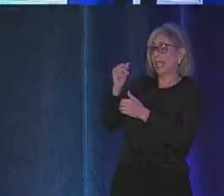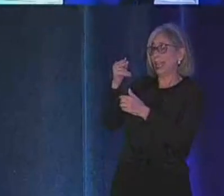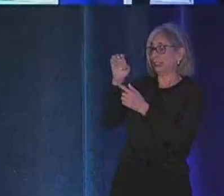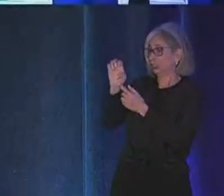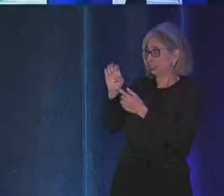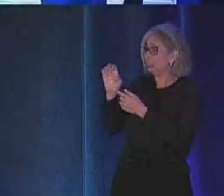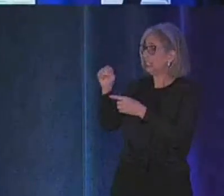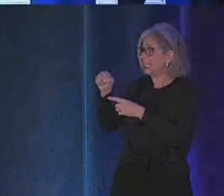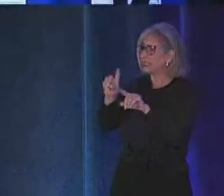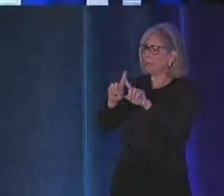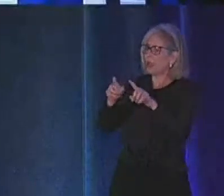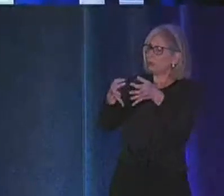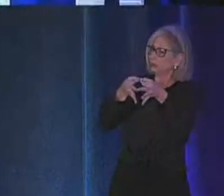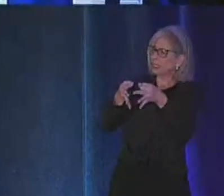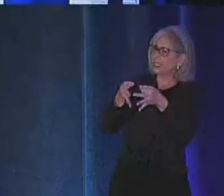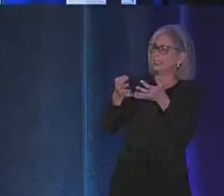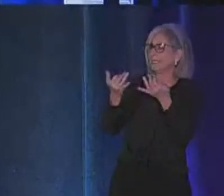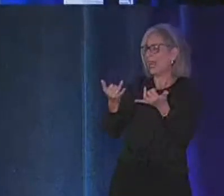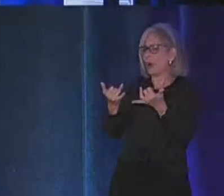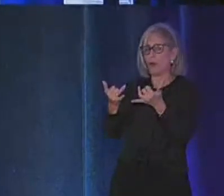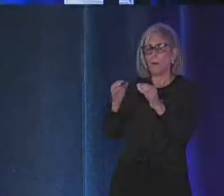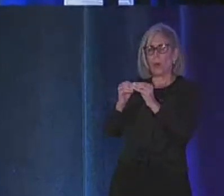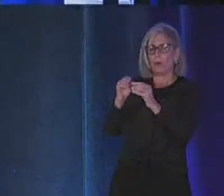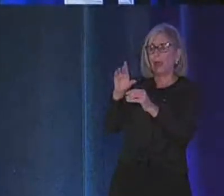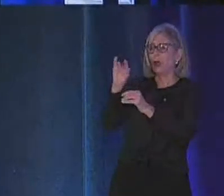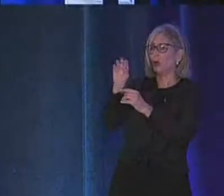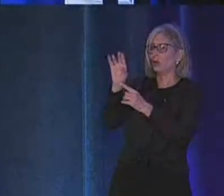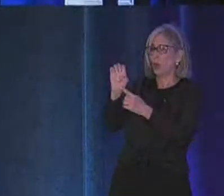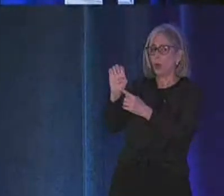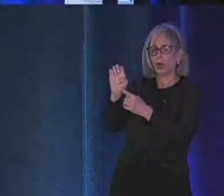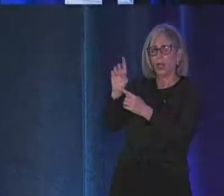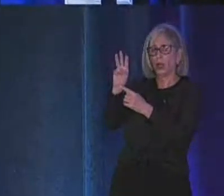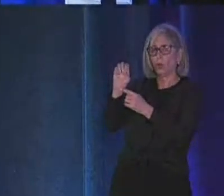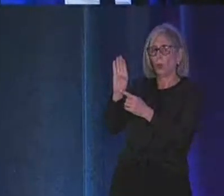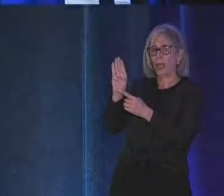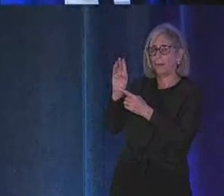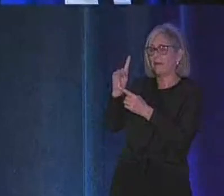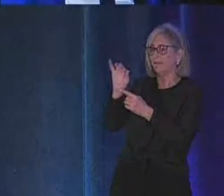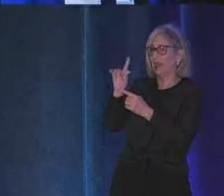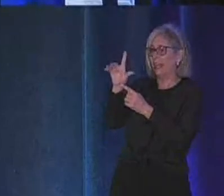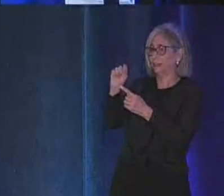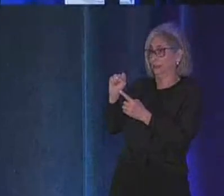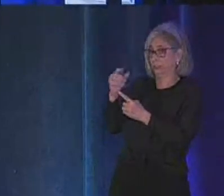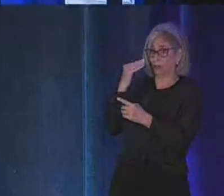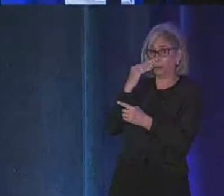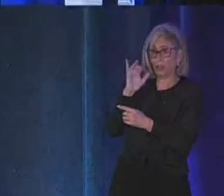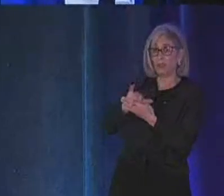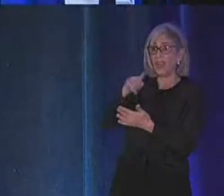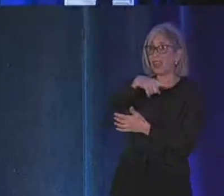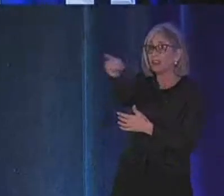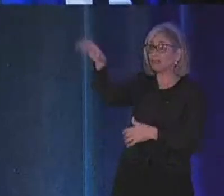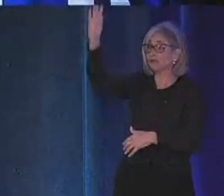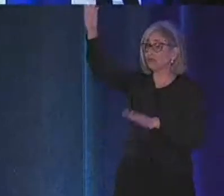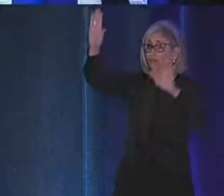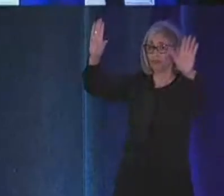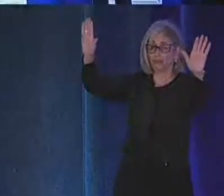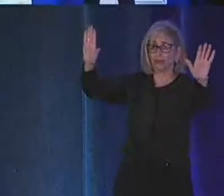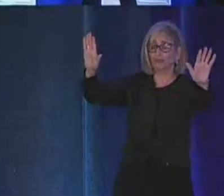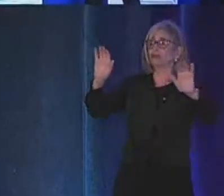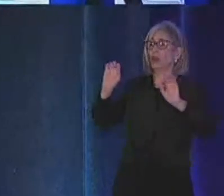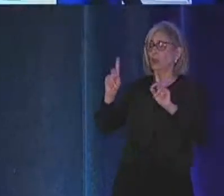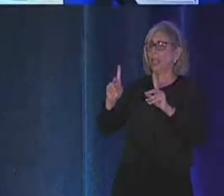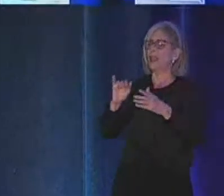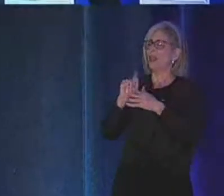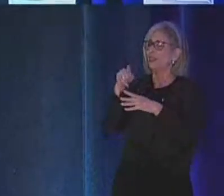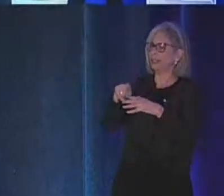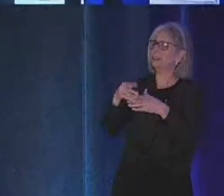but we are going to talk about Core Web Vitals. Familiar with Core Web Vitals? Hands up. All right. So this